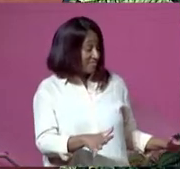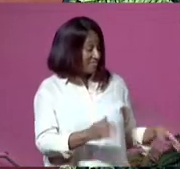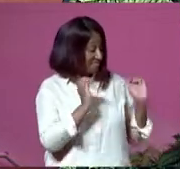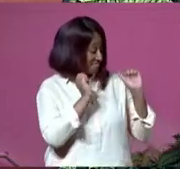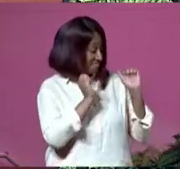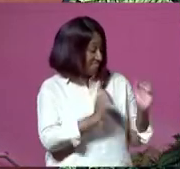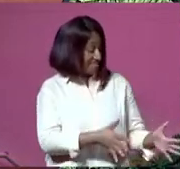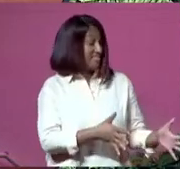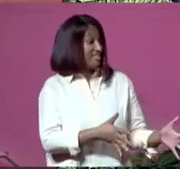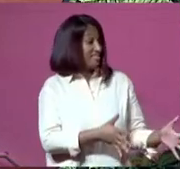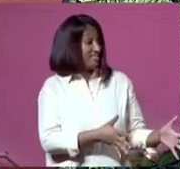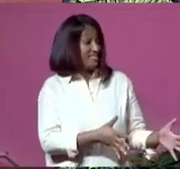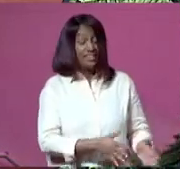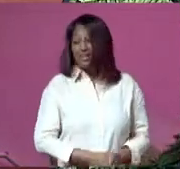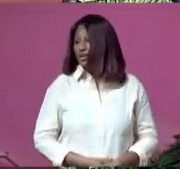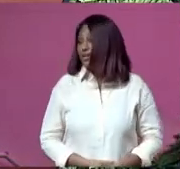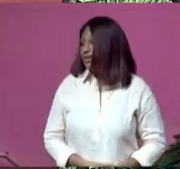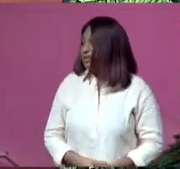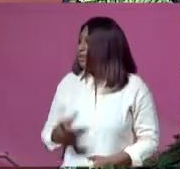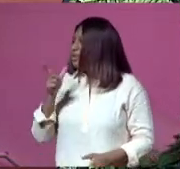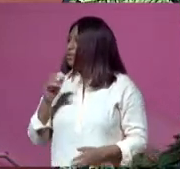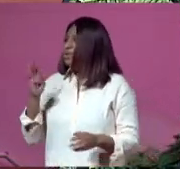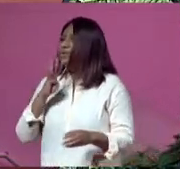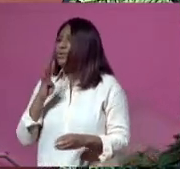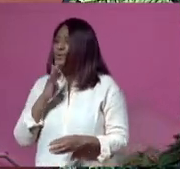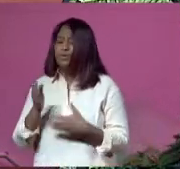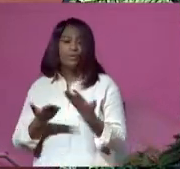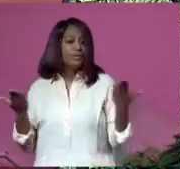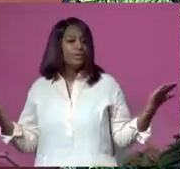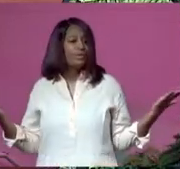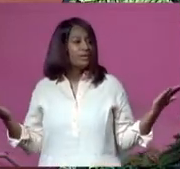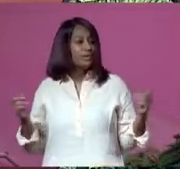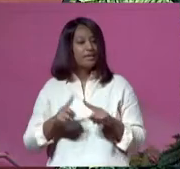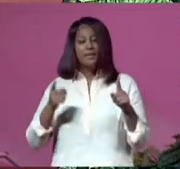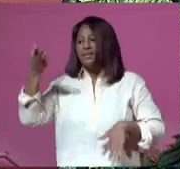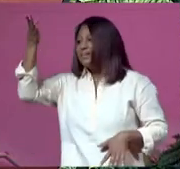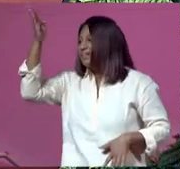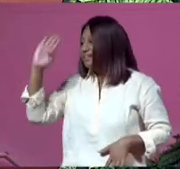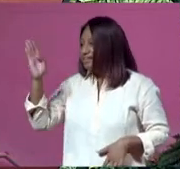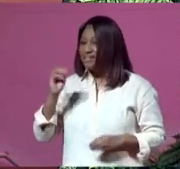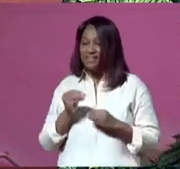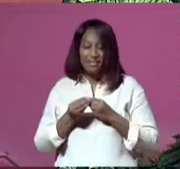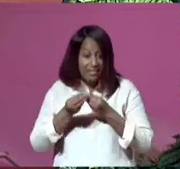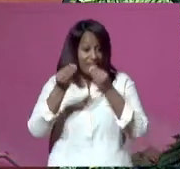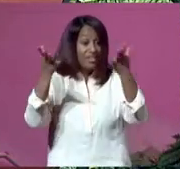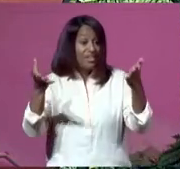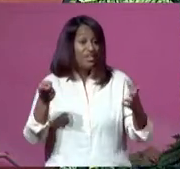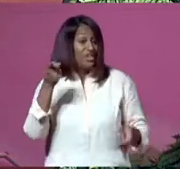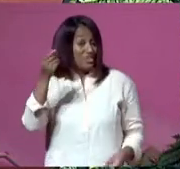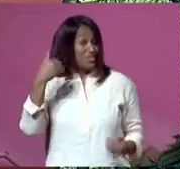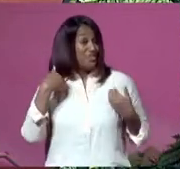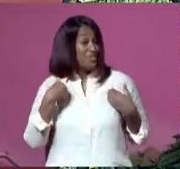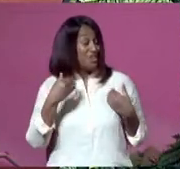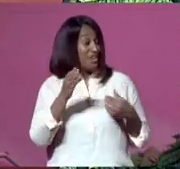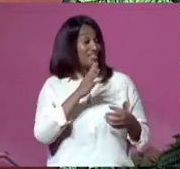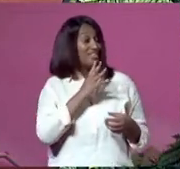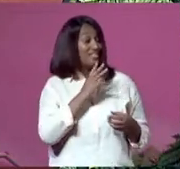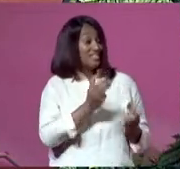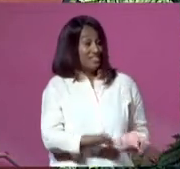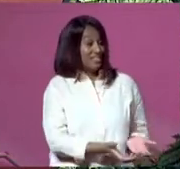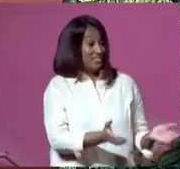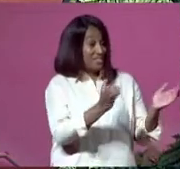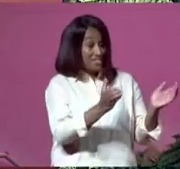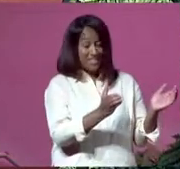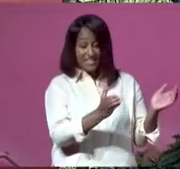left it where she, I don't know who I'm talking to today, but God told me to tell you, you got some water pots. I see it on top of your head right